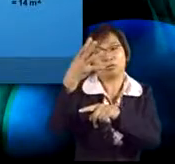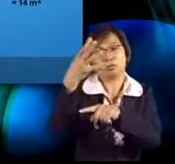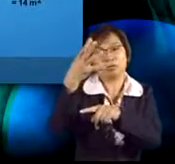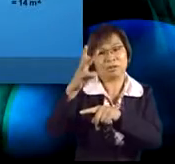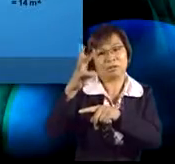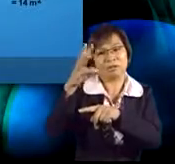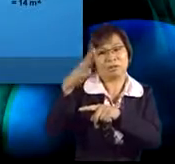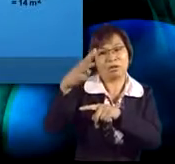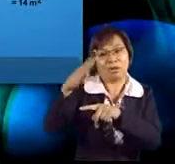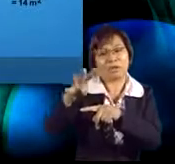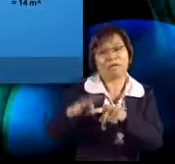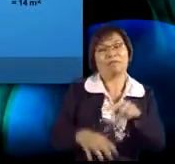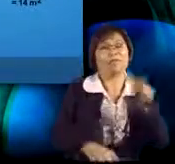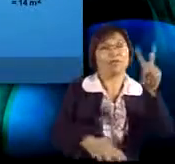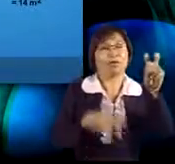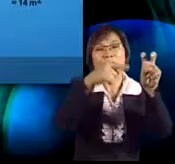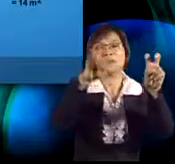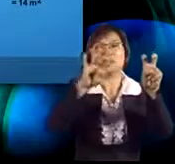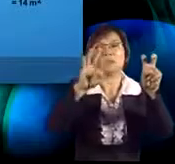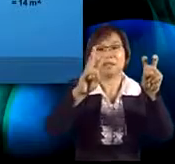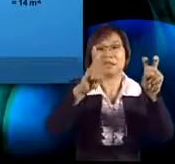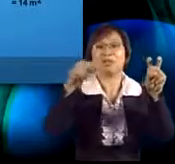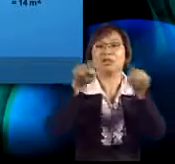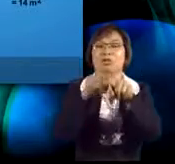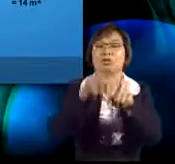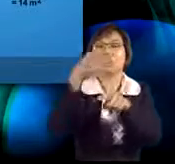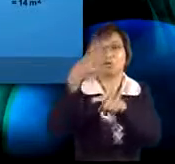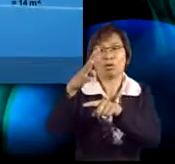The answer is 14 meters square.